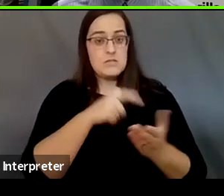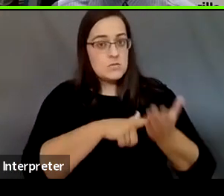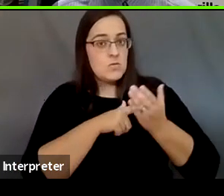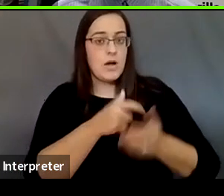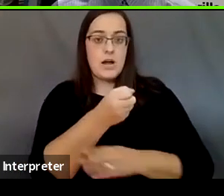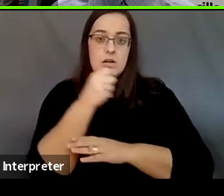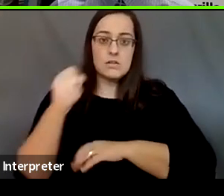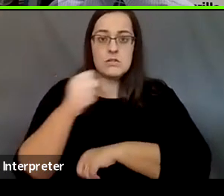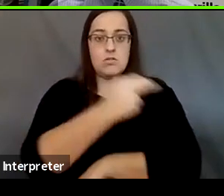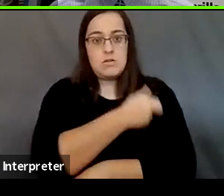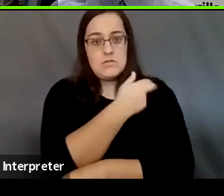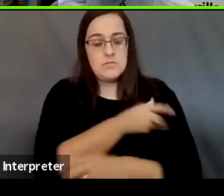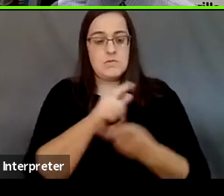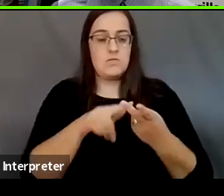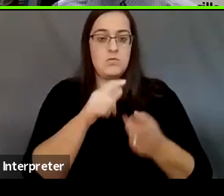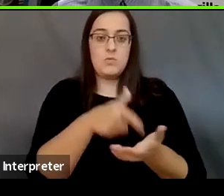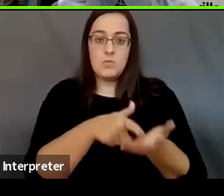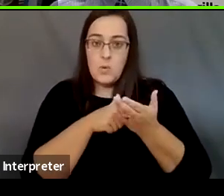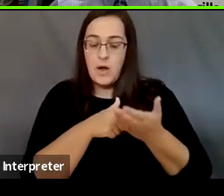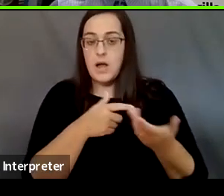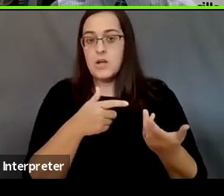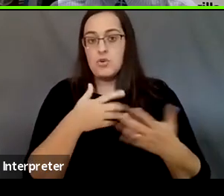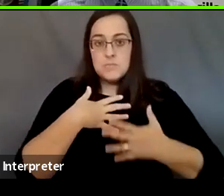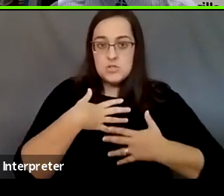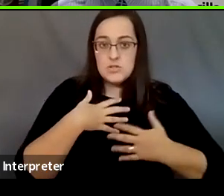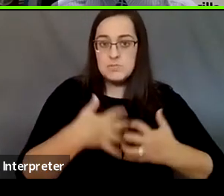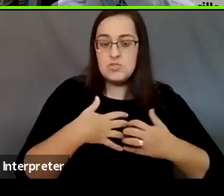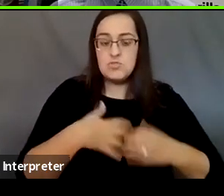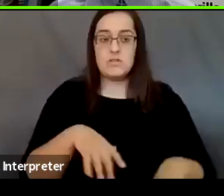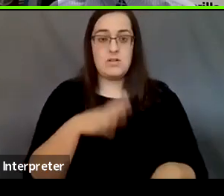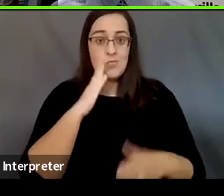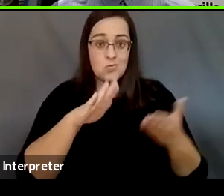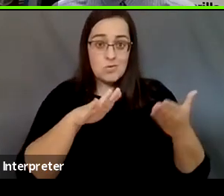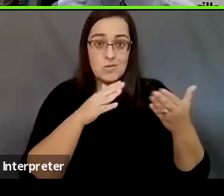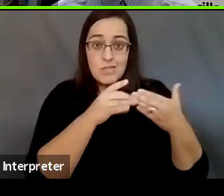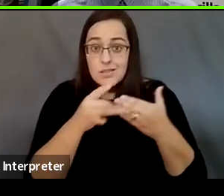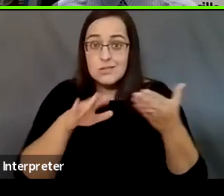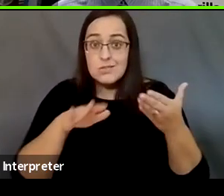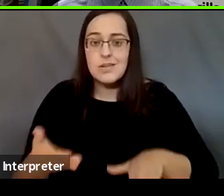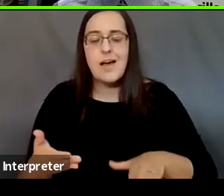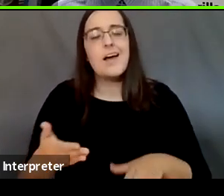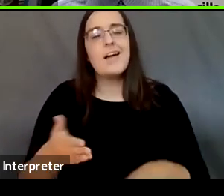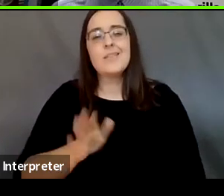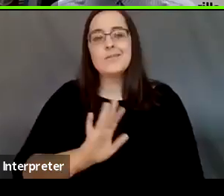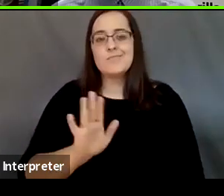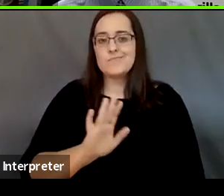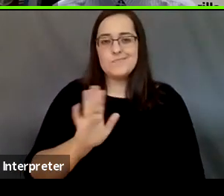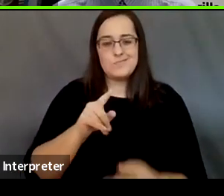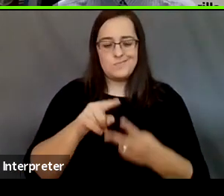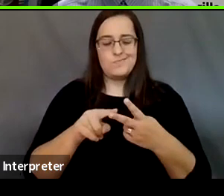ventilator needs for patients, or increasing deaths. So the take-home message is you are safe to use these drugs, and